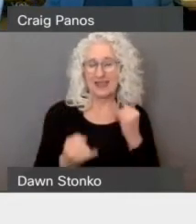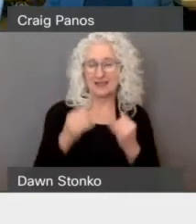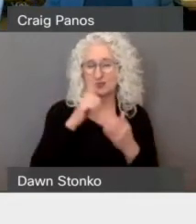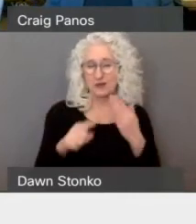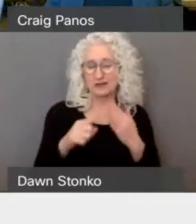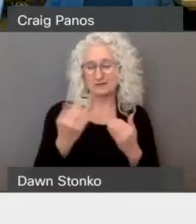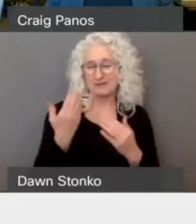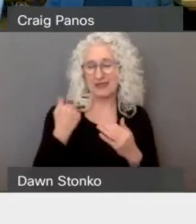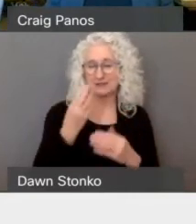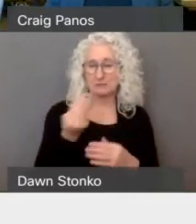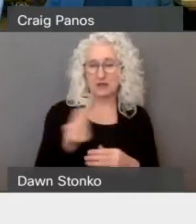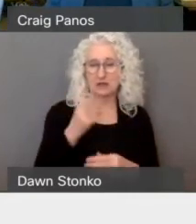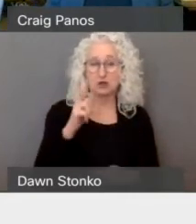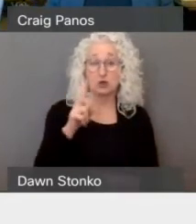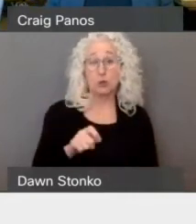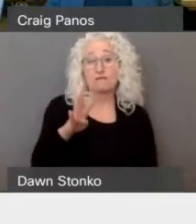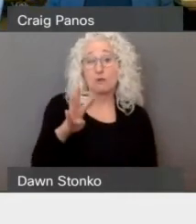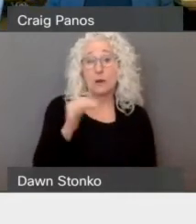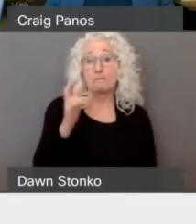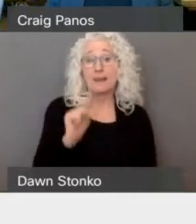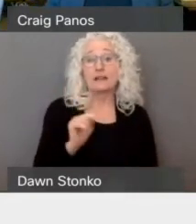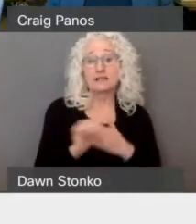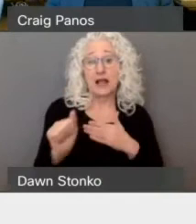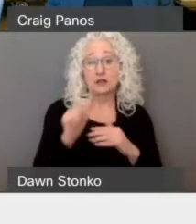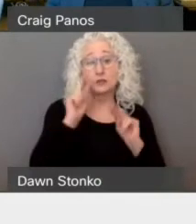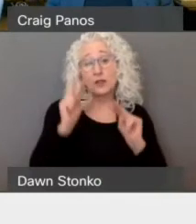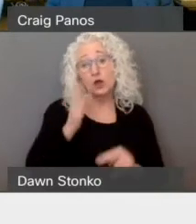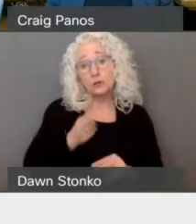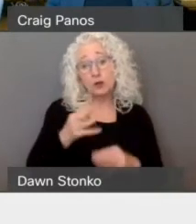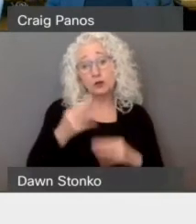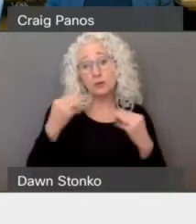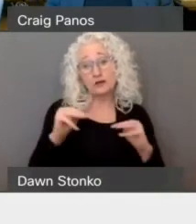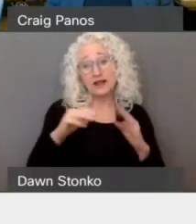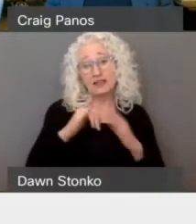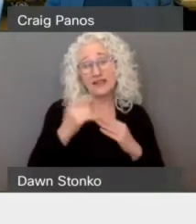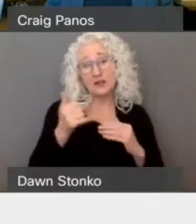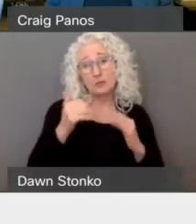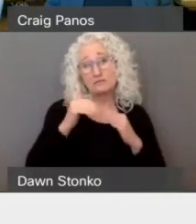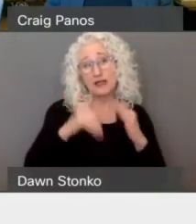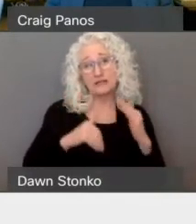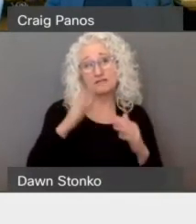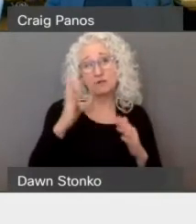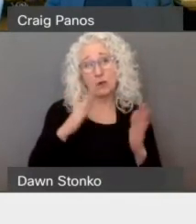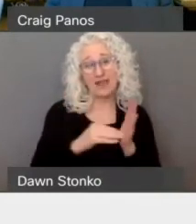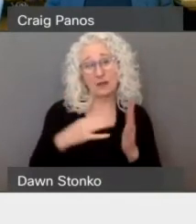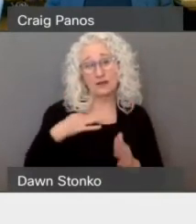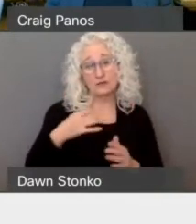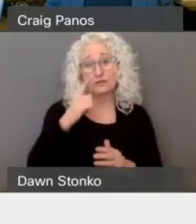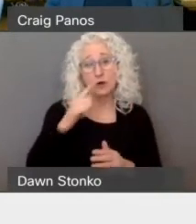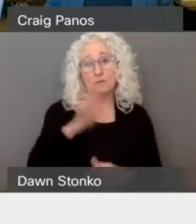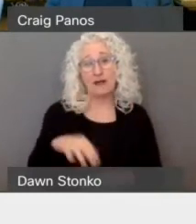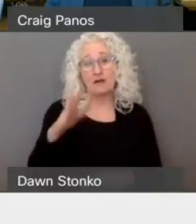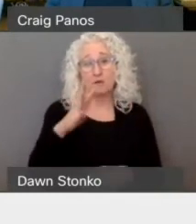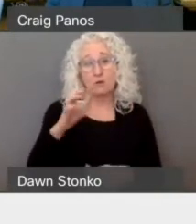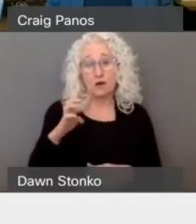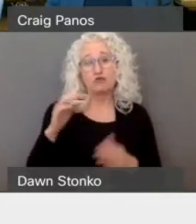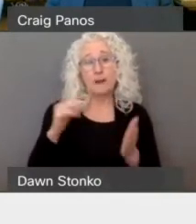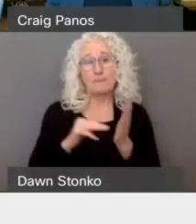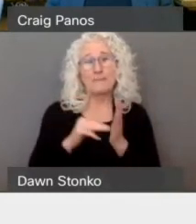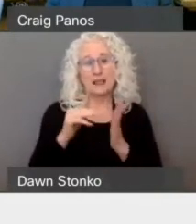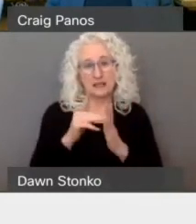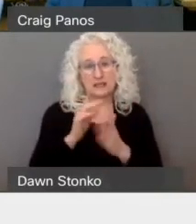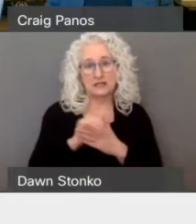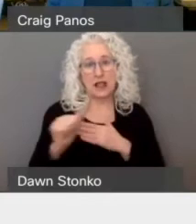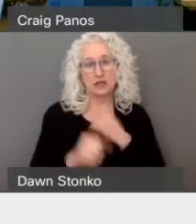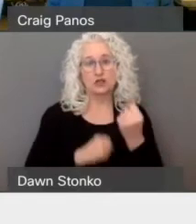billion. When we look at the Baltimore market, that's a little under 4,000 applications for about $400 million,